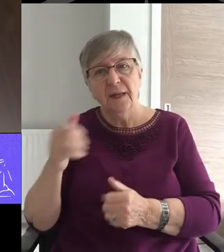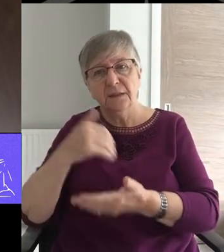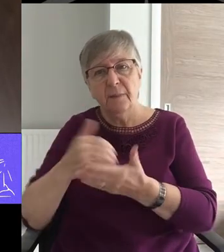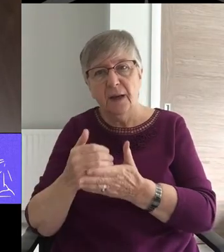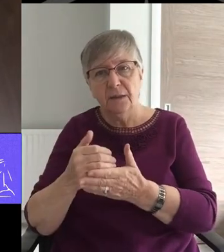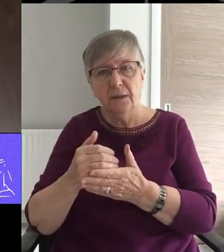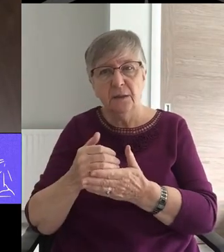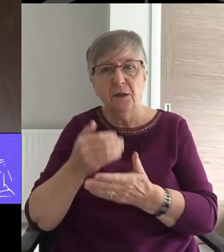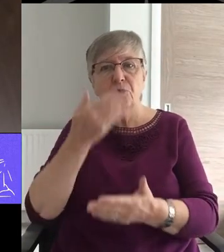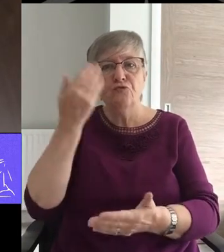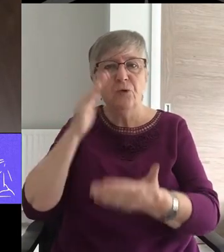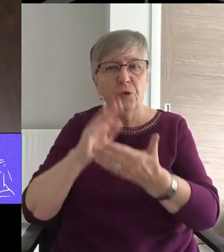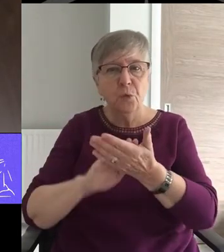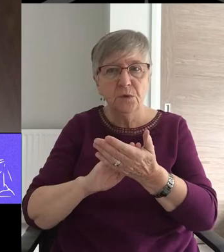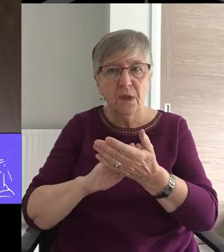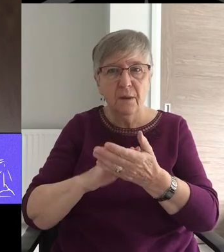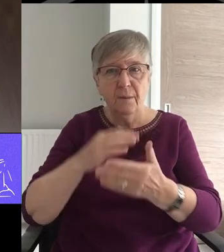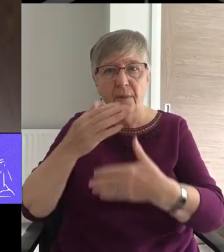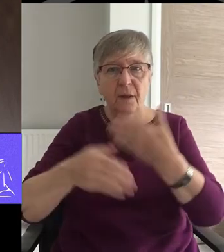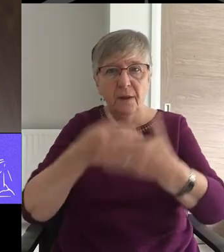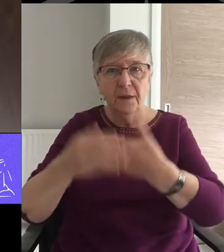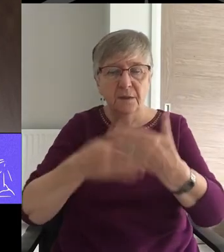Jerusalem's fall explained.